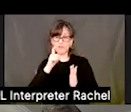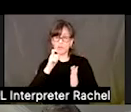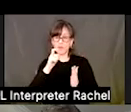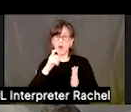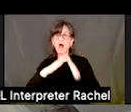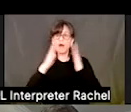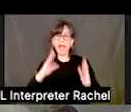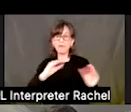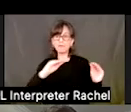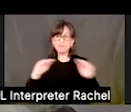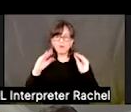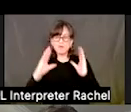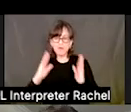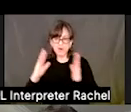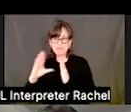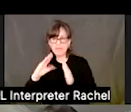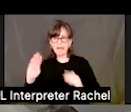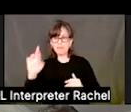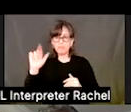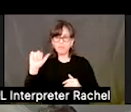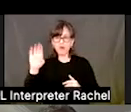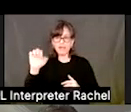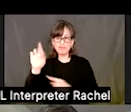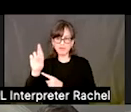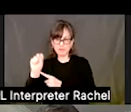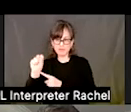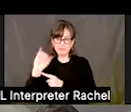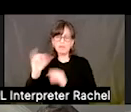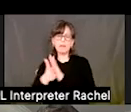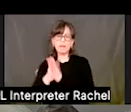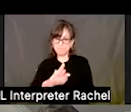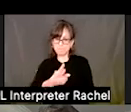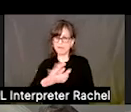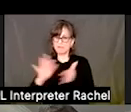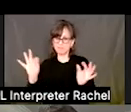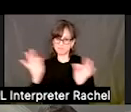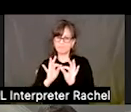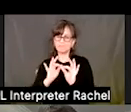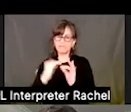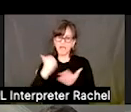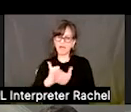movers, house bracers and that kind of thing. So that's where they come in handy. Next slide.